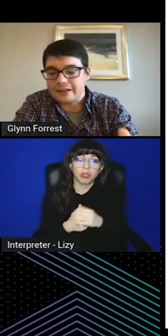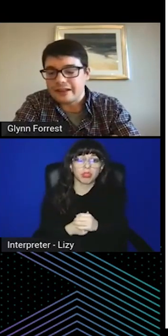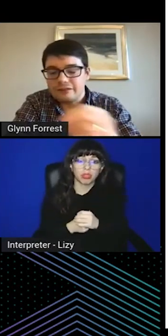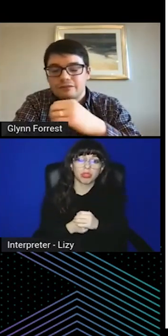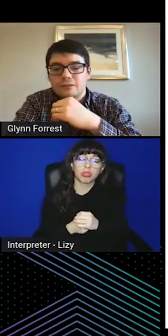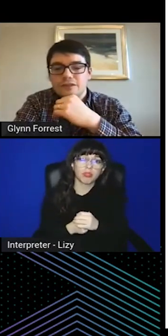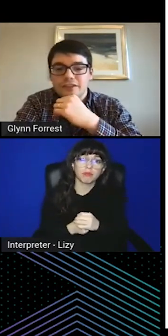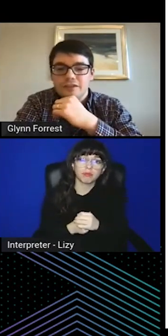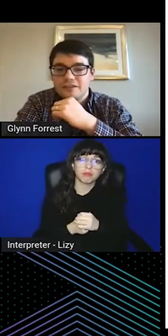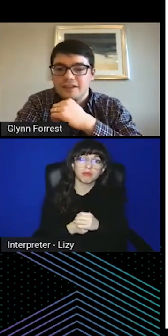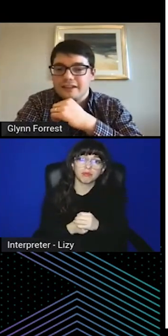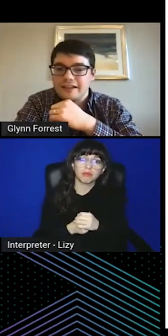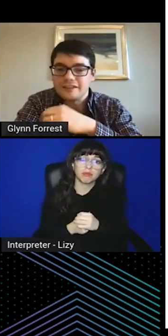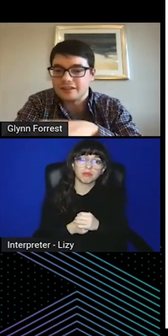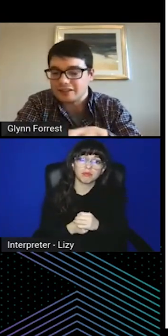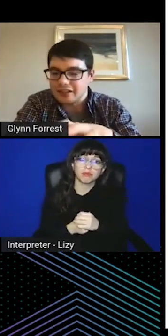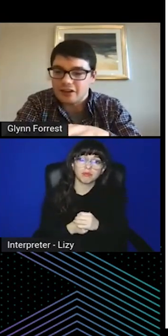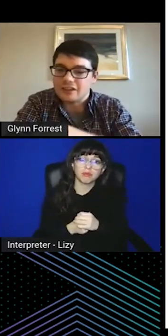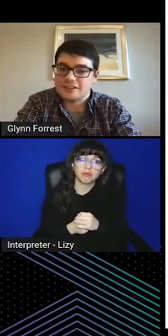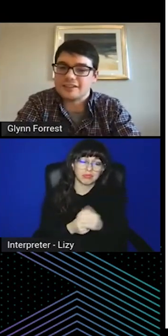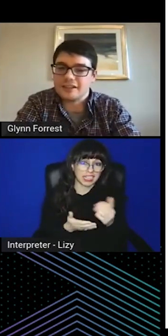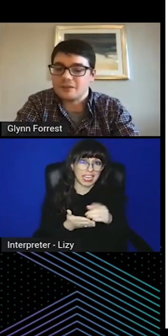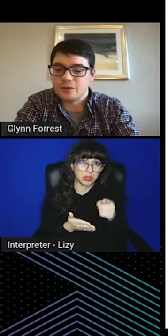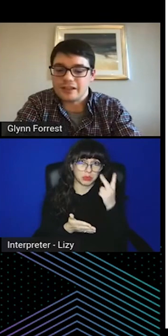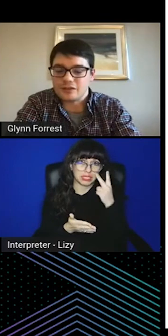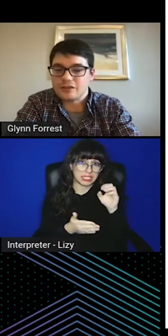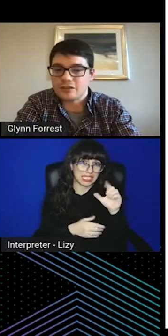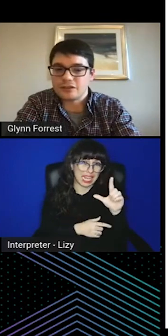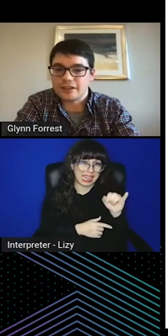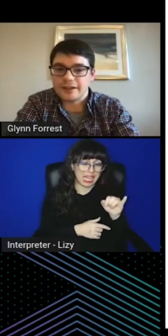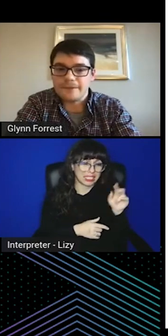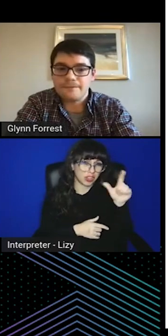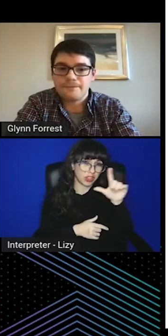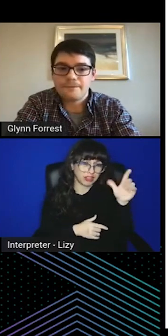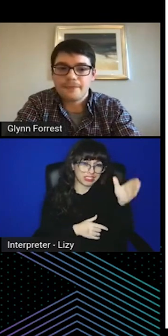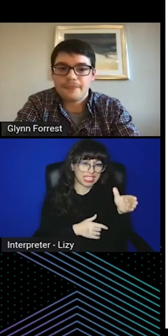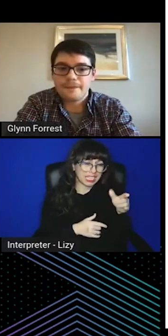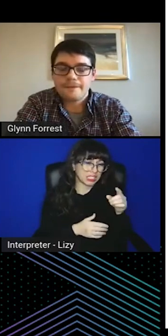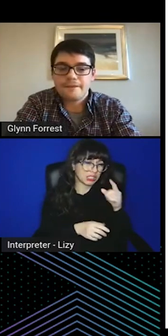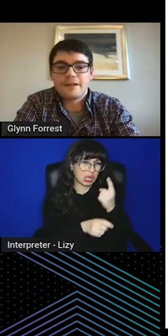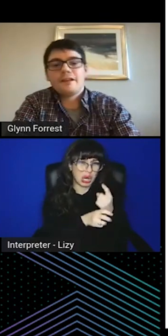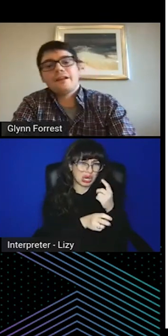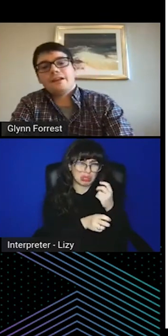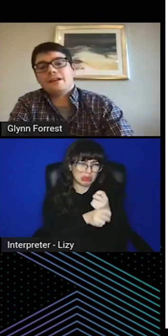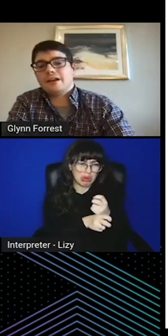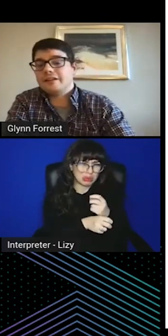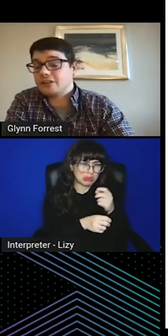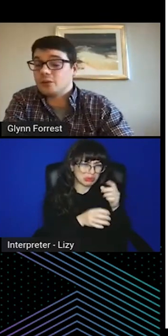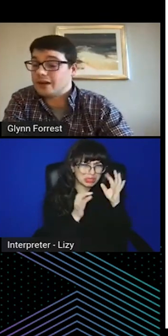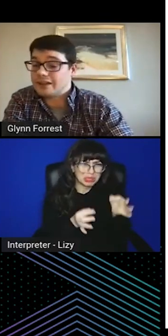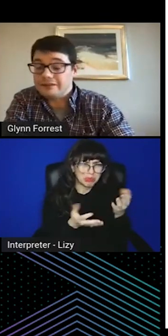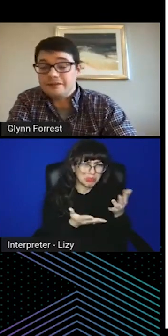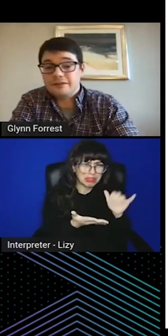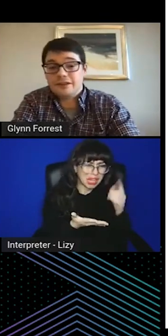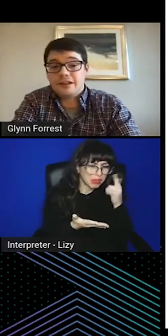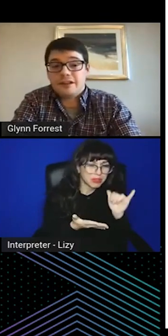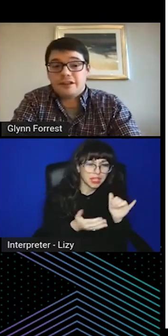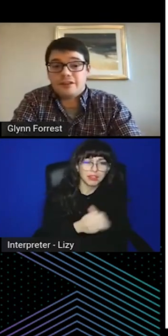And again, when you see it on the CLI, it's kind of hard to determine what that structure looks like. And in the